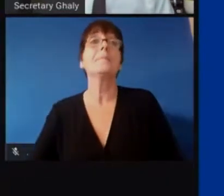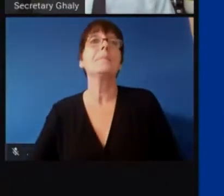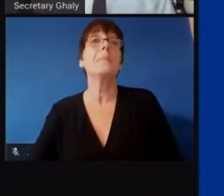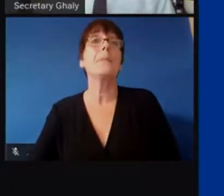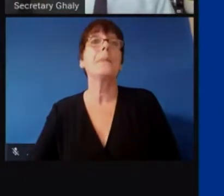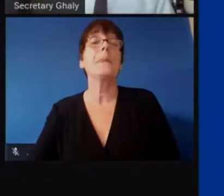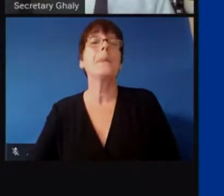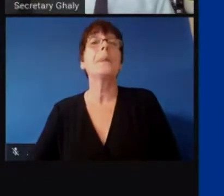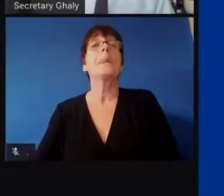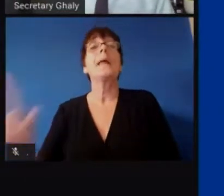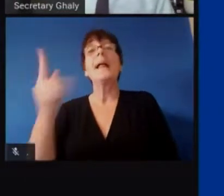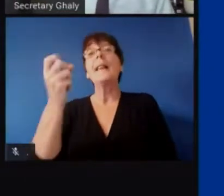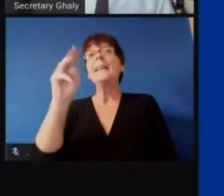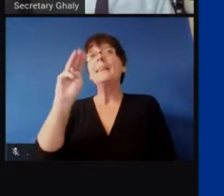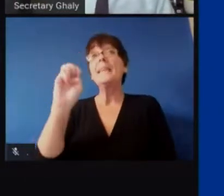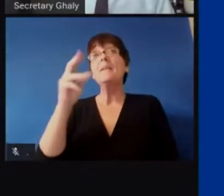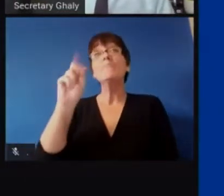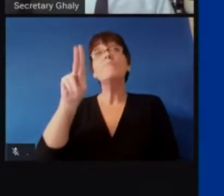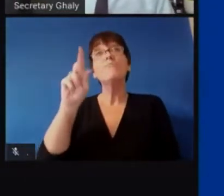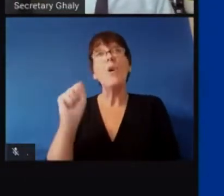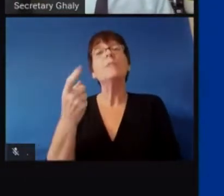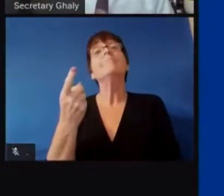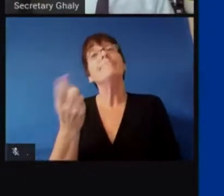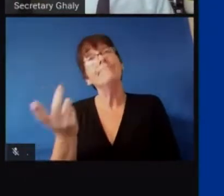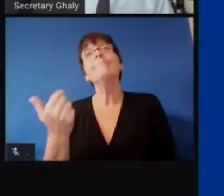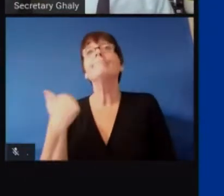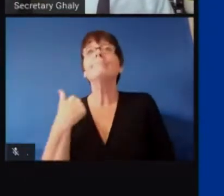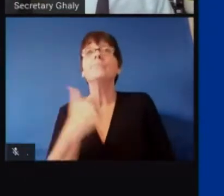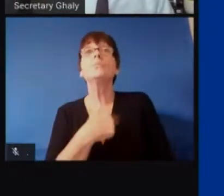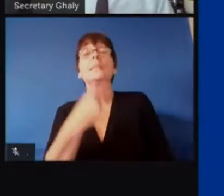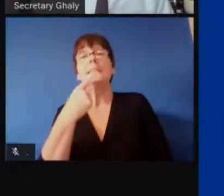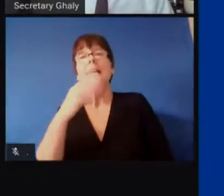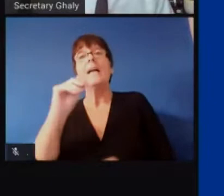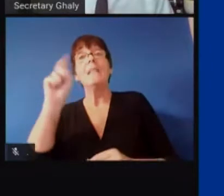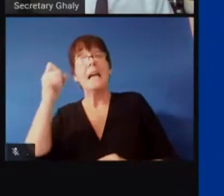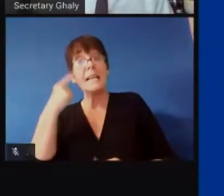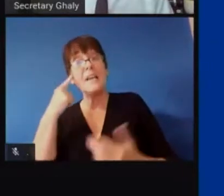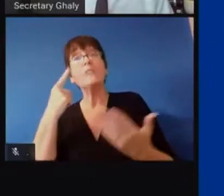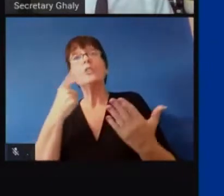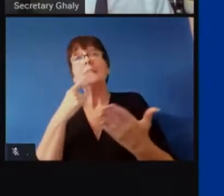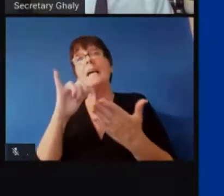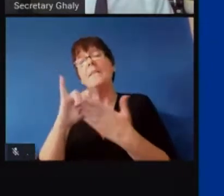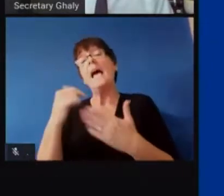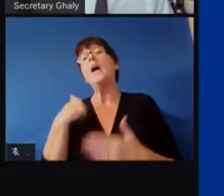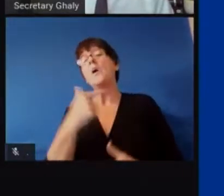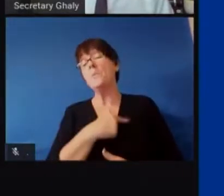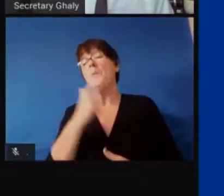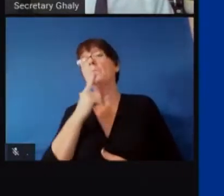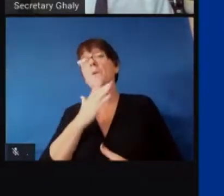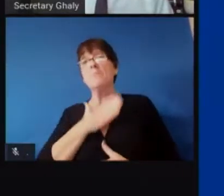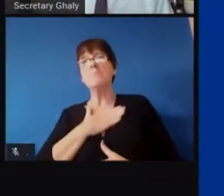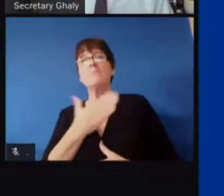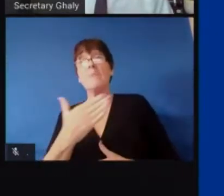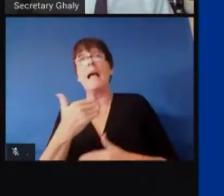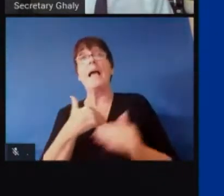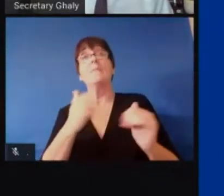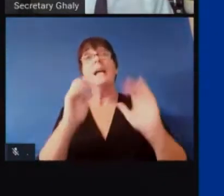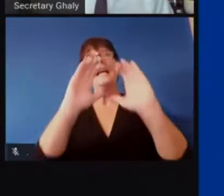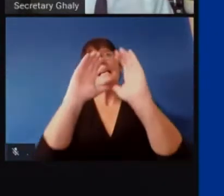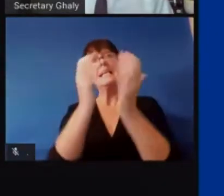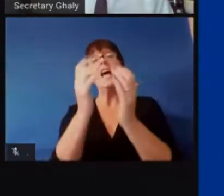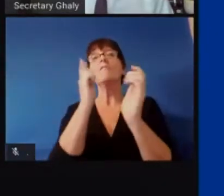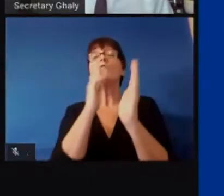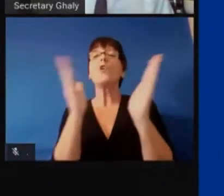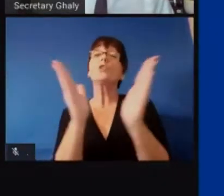So for theme parks, we have said, and the governor alluded to this, that we would have a category for